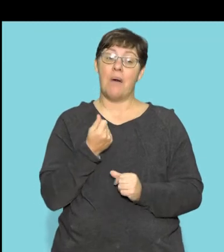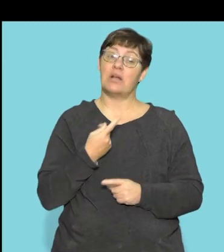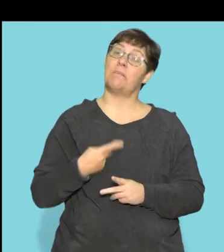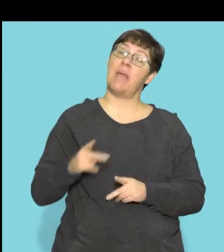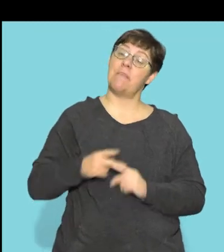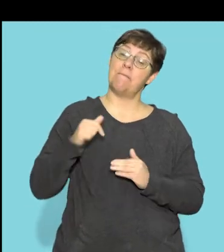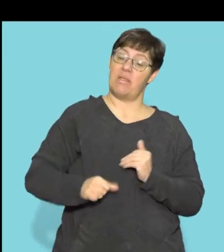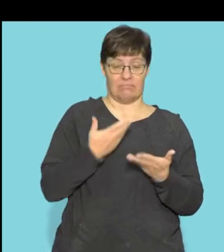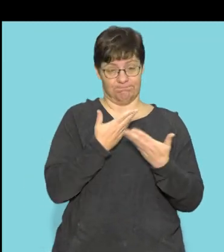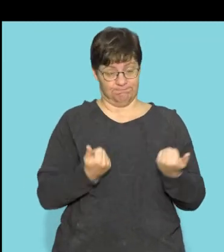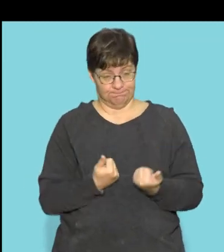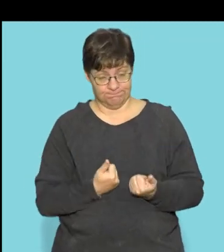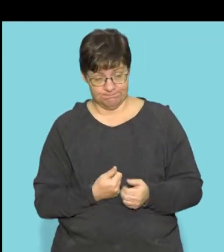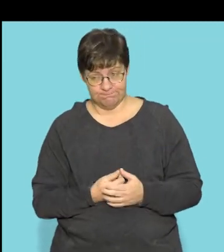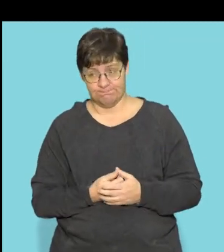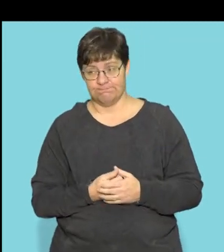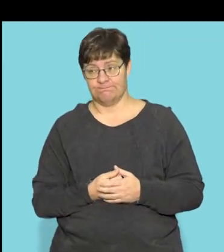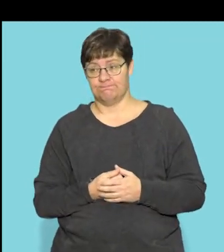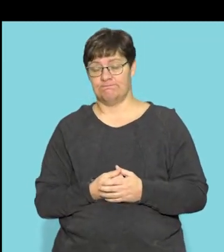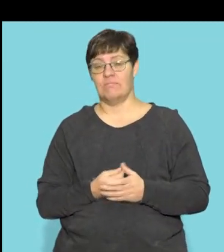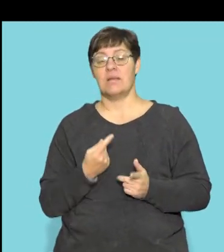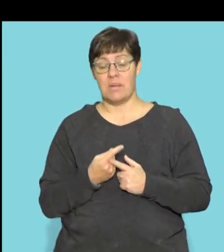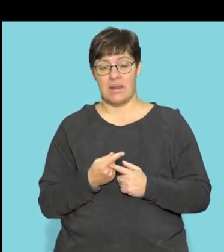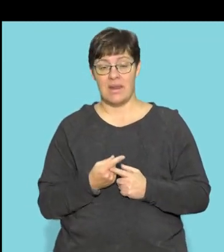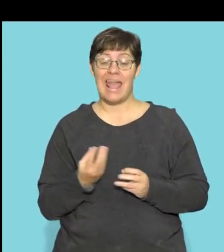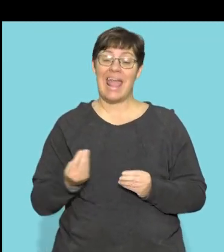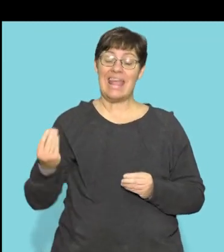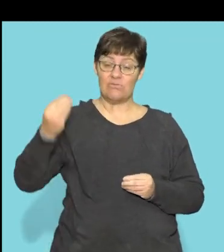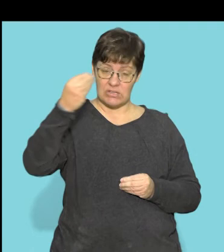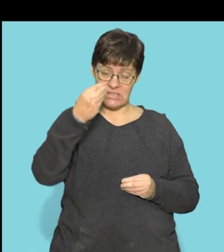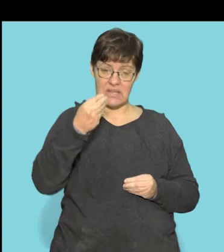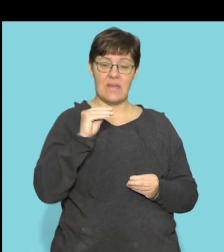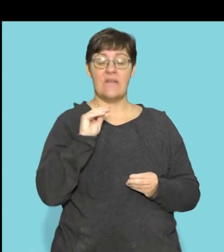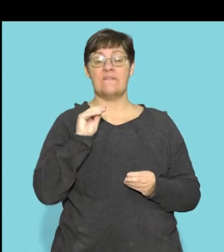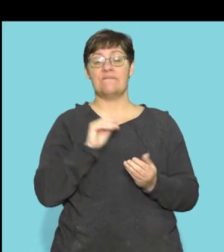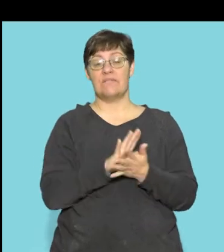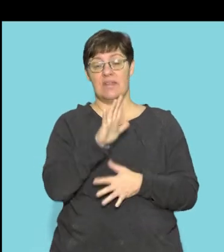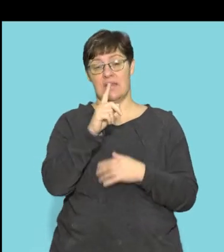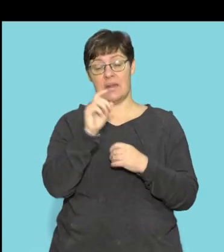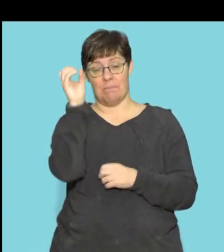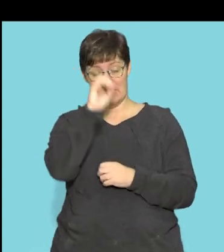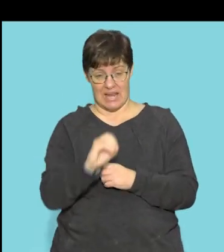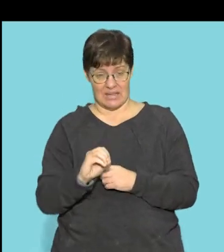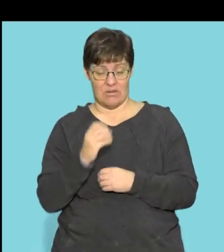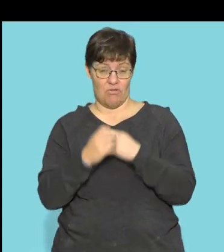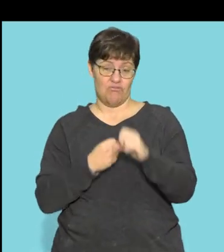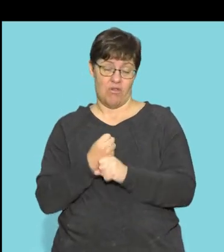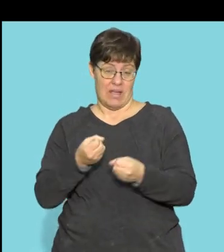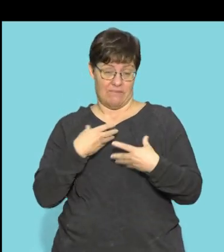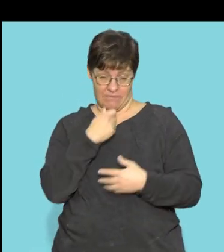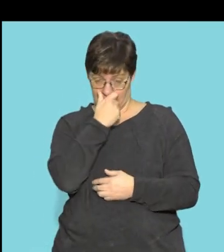must pay per month. And I will be the 15% that the bank says we are giving you.